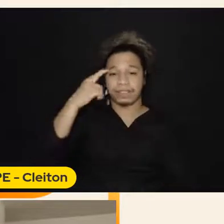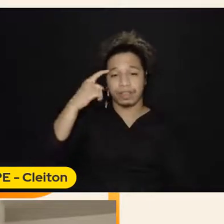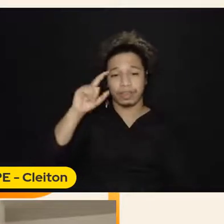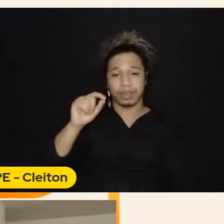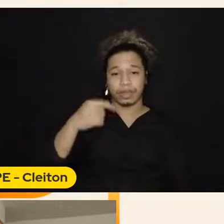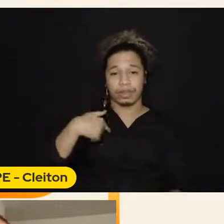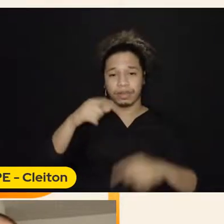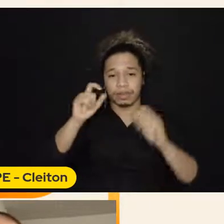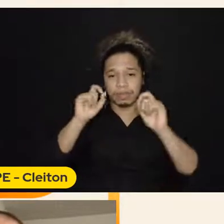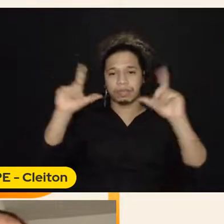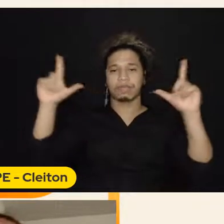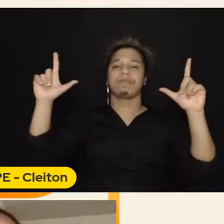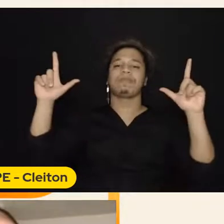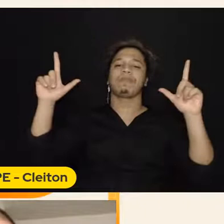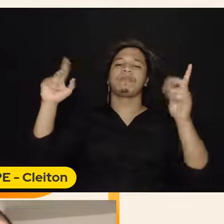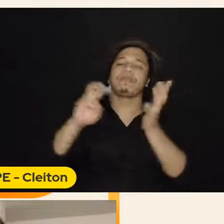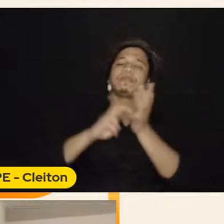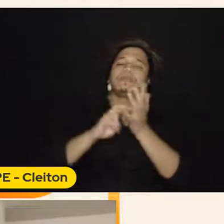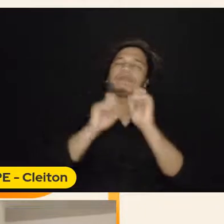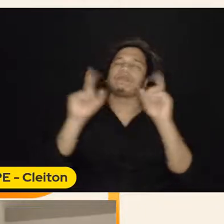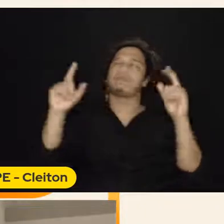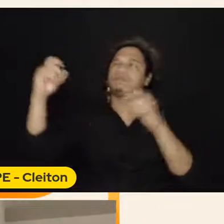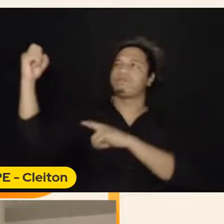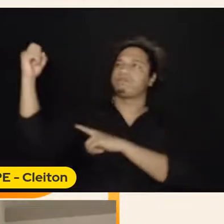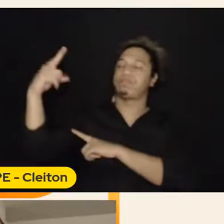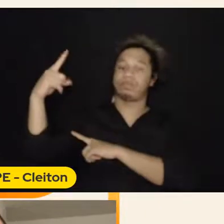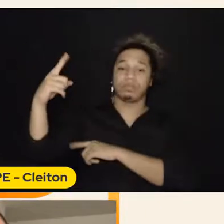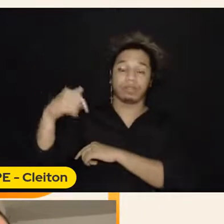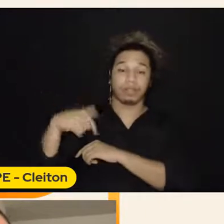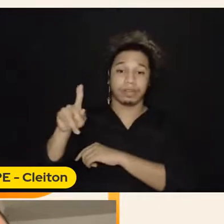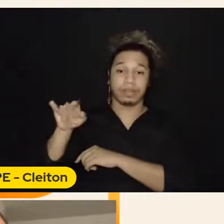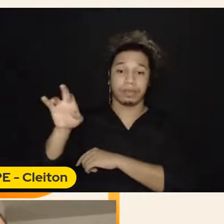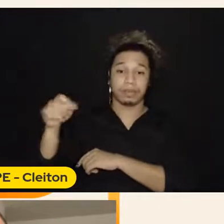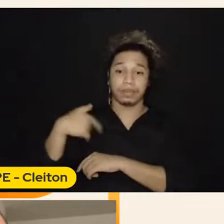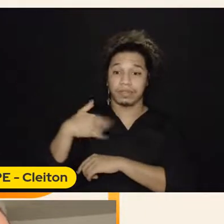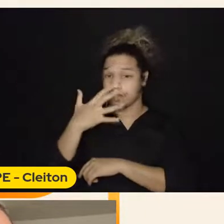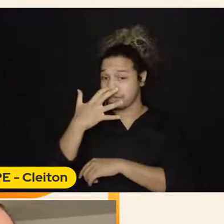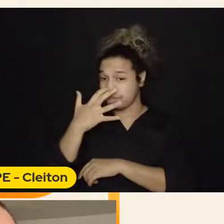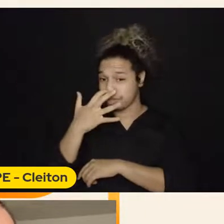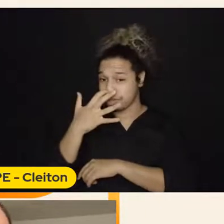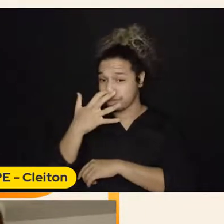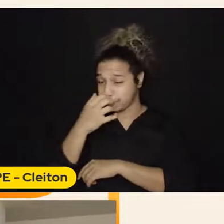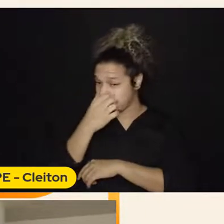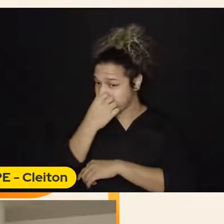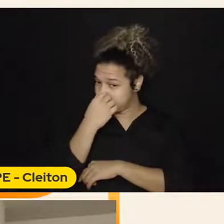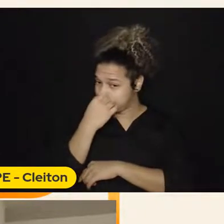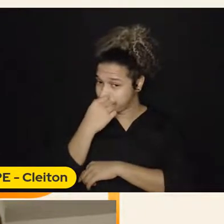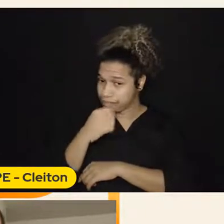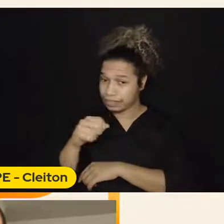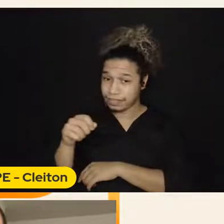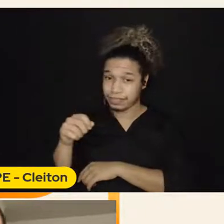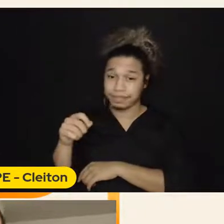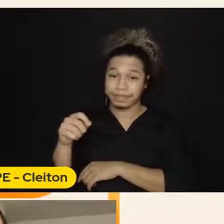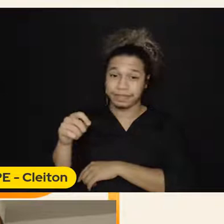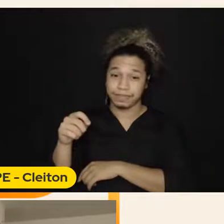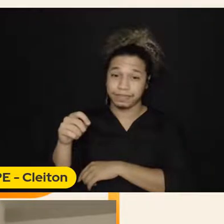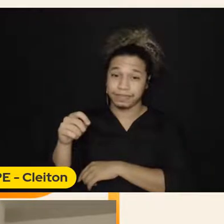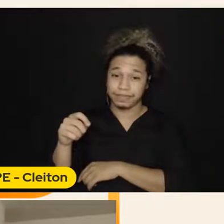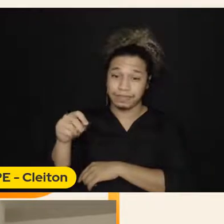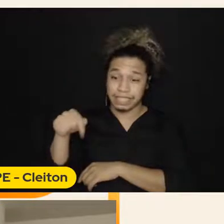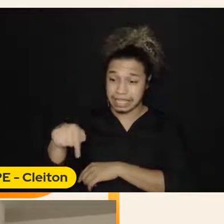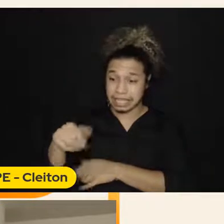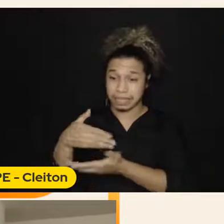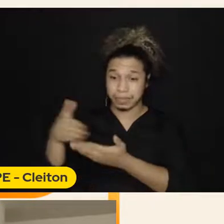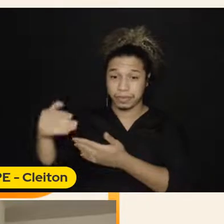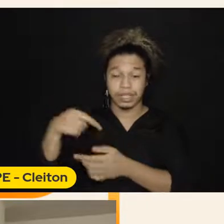was 5 a.m. Okay, don't tell Kleber that, but I didn't get to the 5 a.m. presentation as it started there. Let's say I got